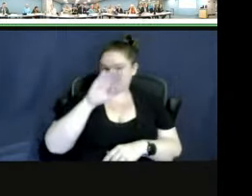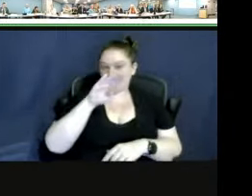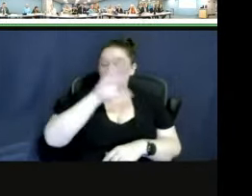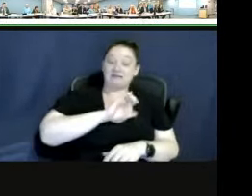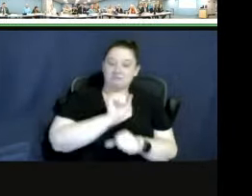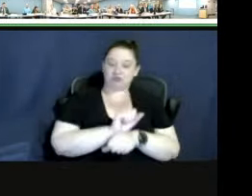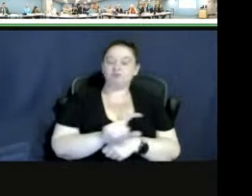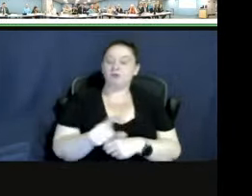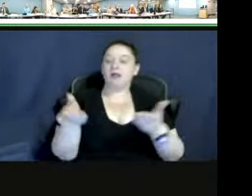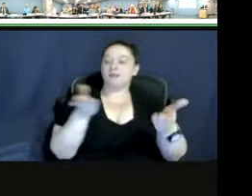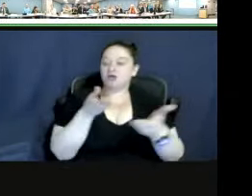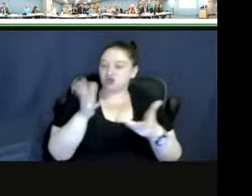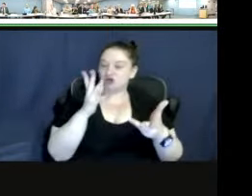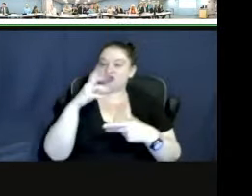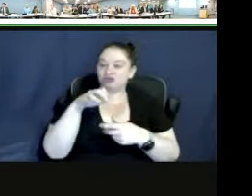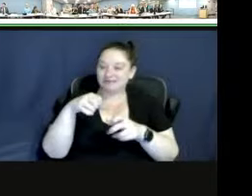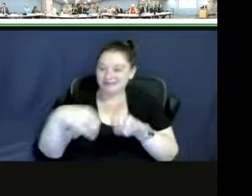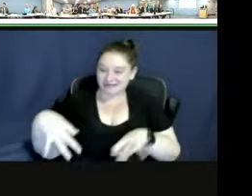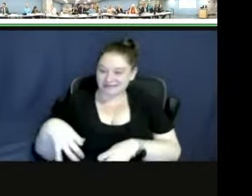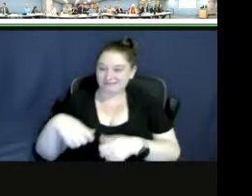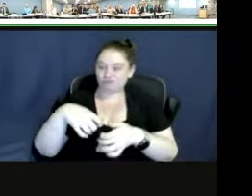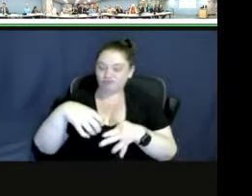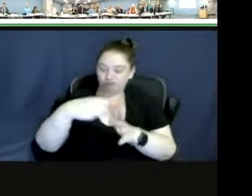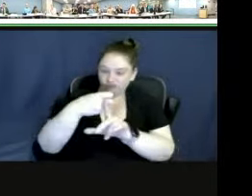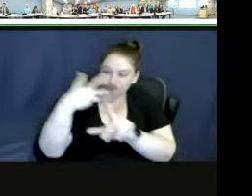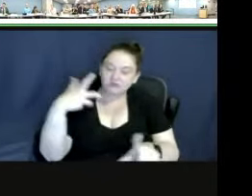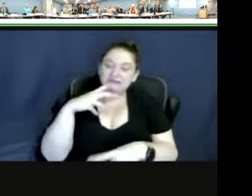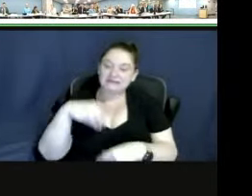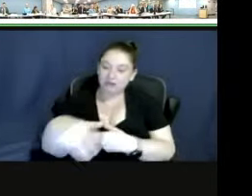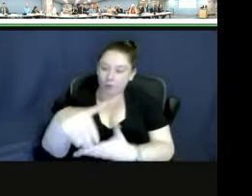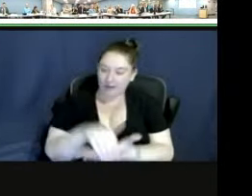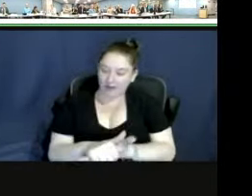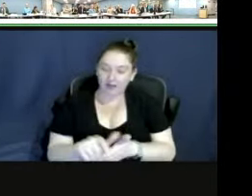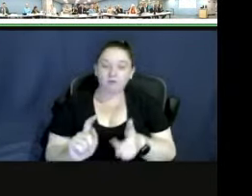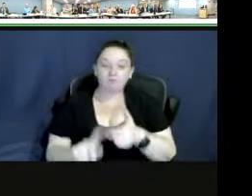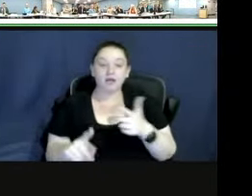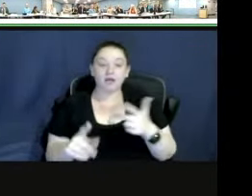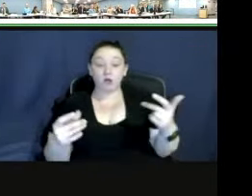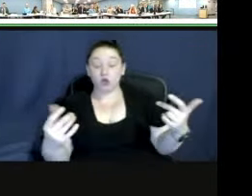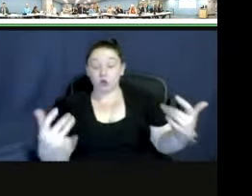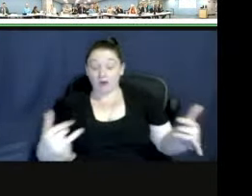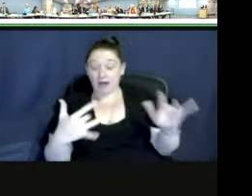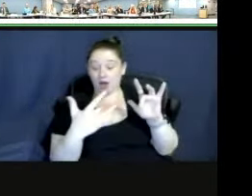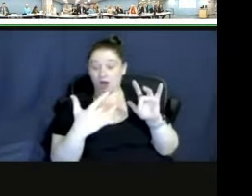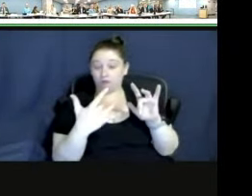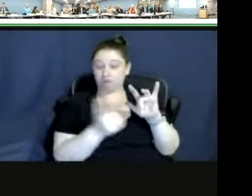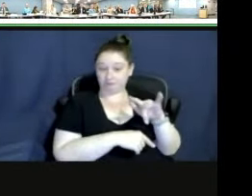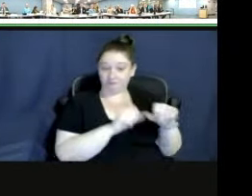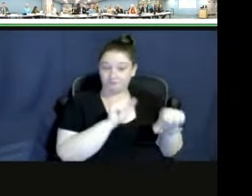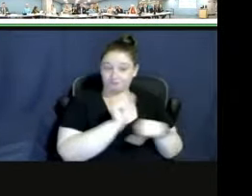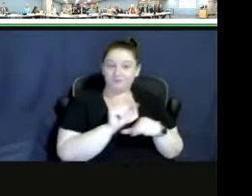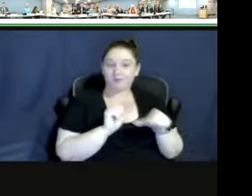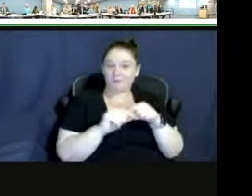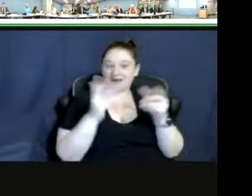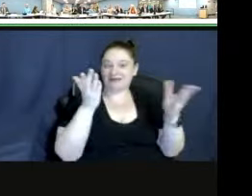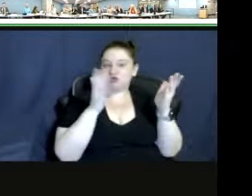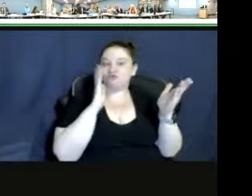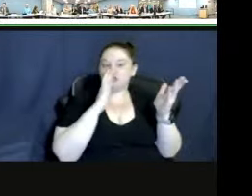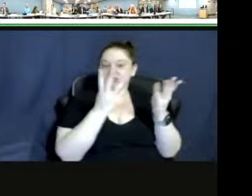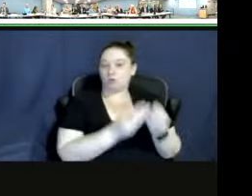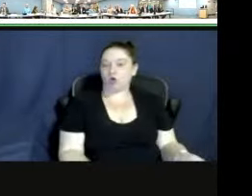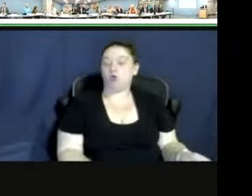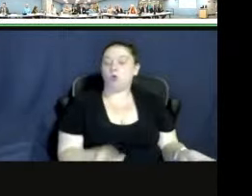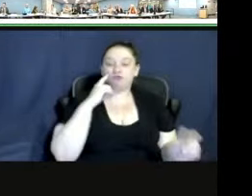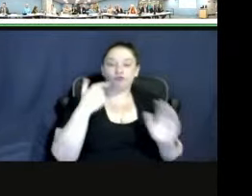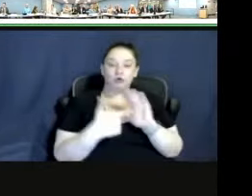in your packet, what they actually represent. But while they are vacant positions, they do represent services that are going away. For example, the